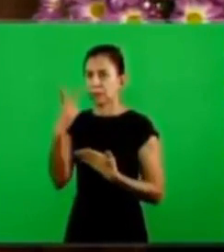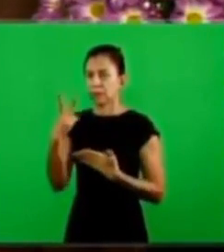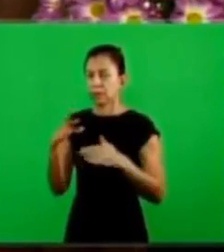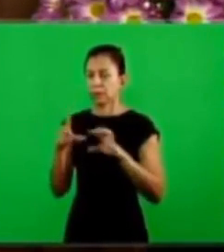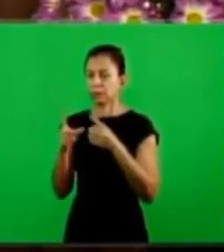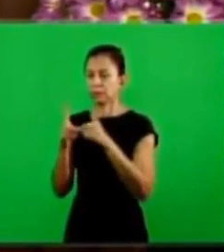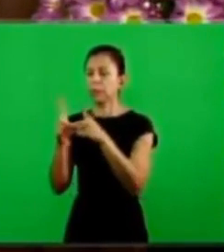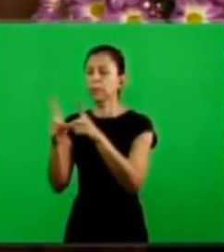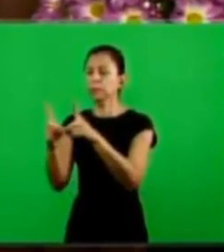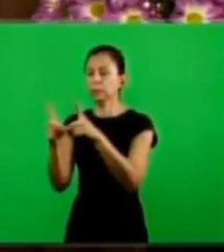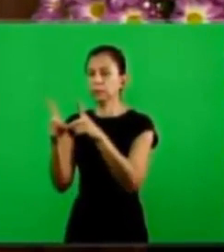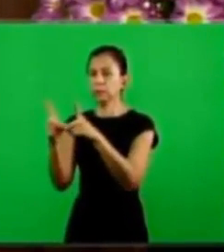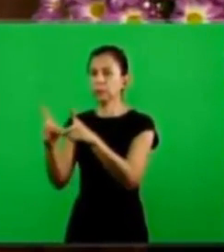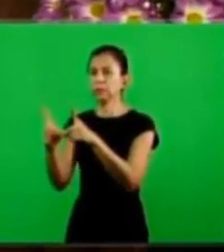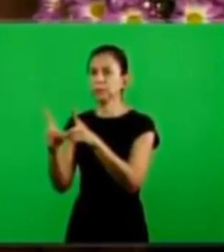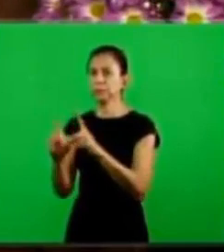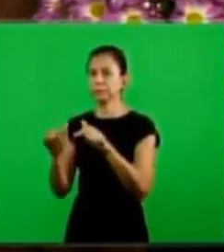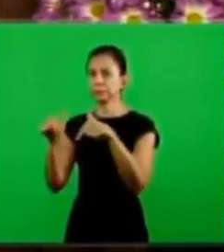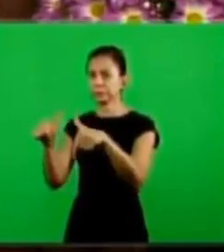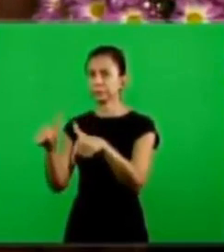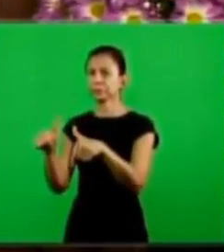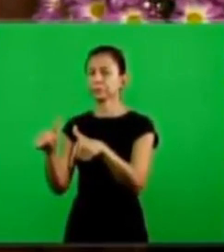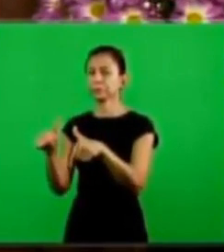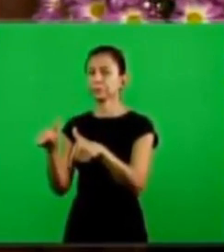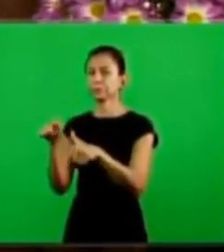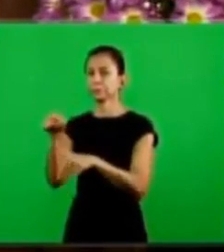and he revealed himself